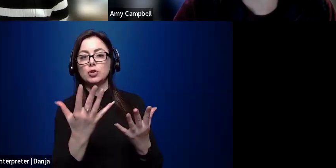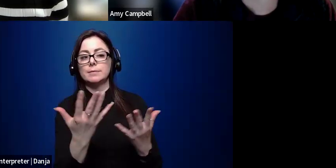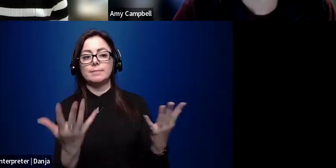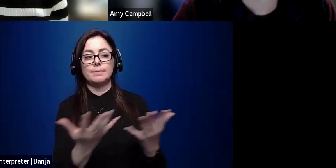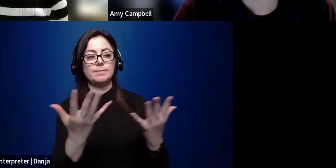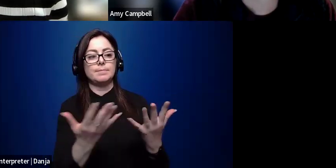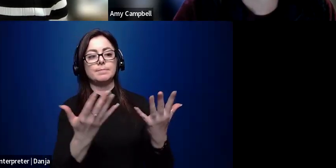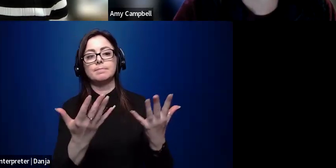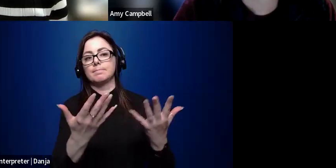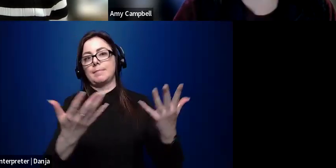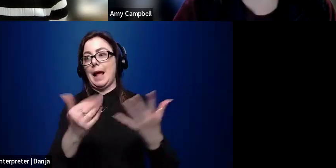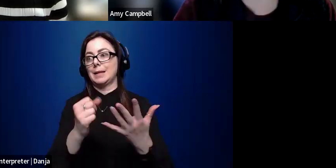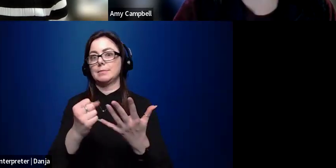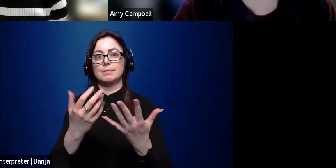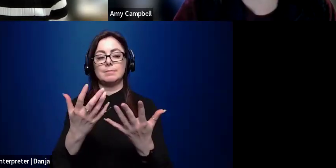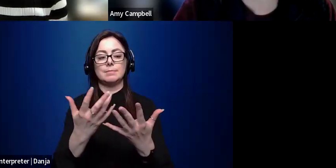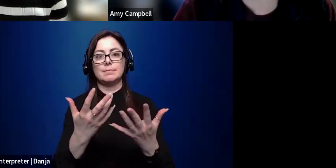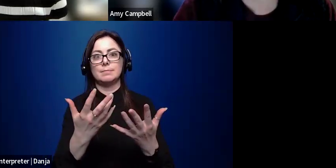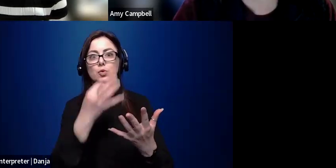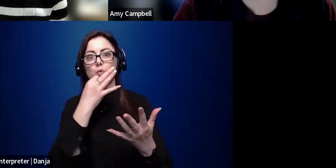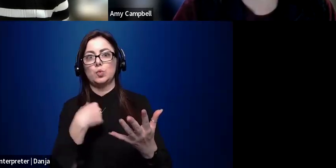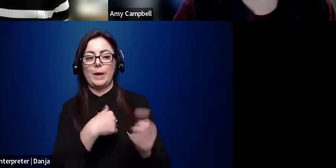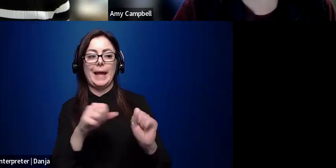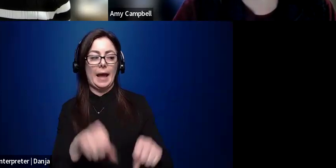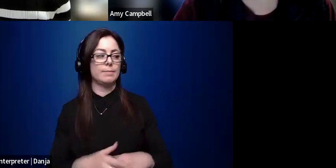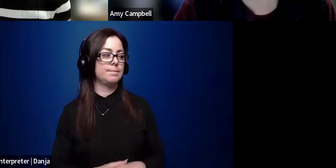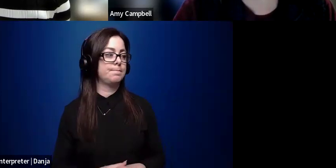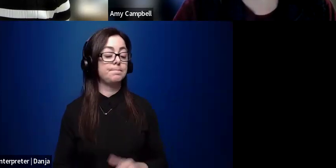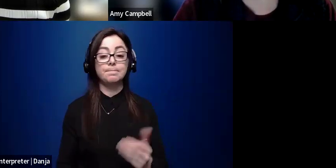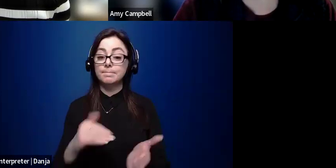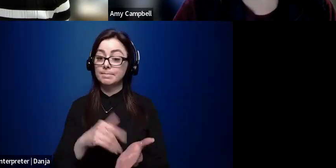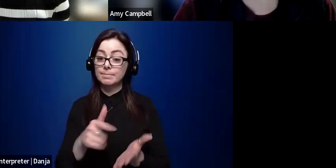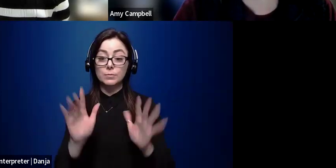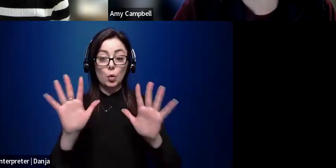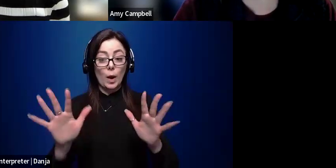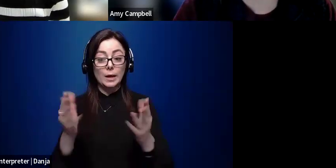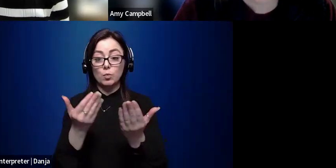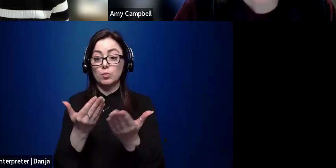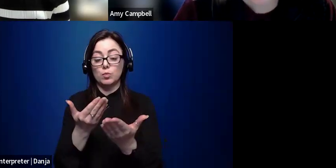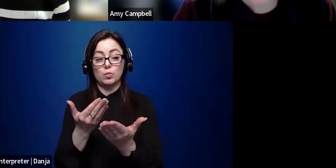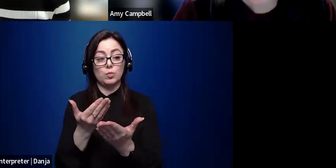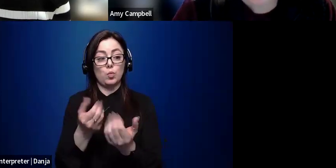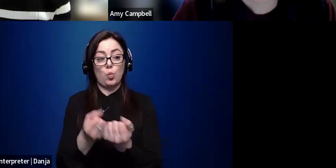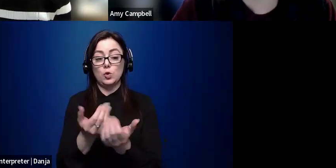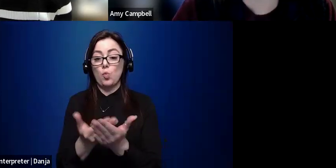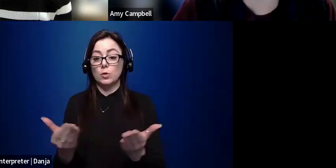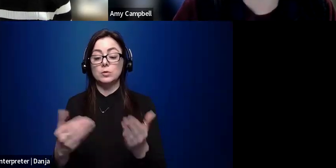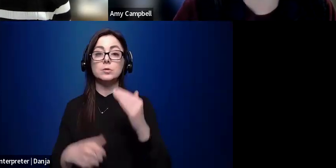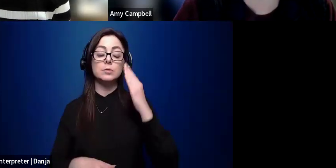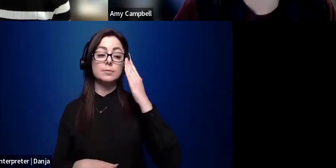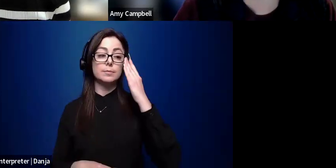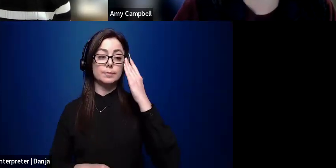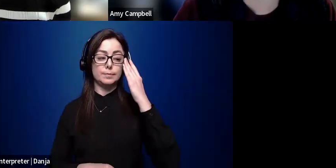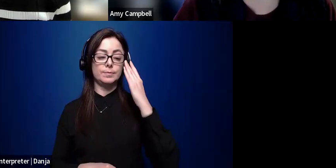updates happen. So again, it's a great resource. So other action items that you